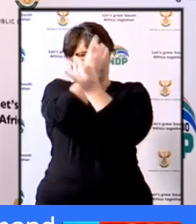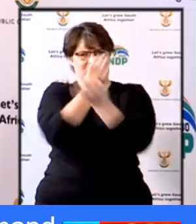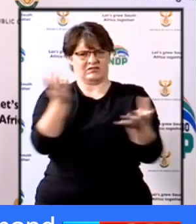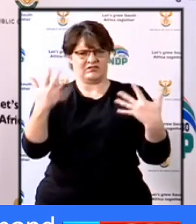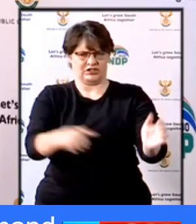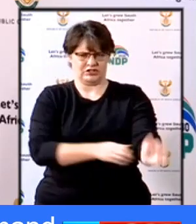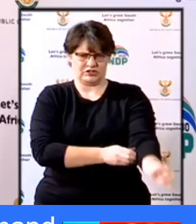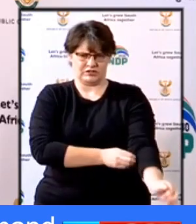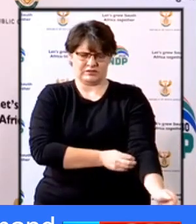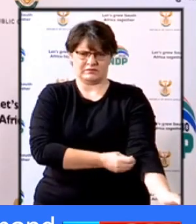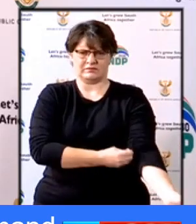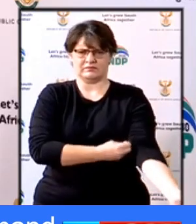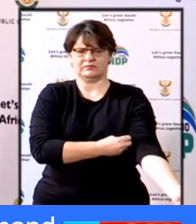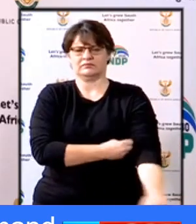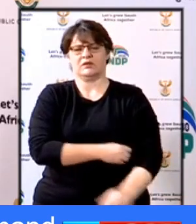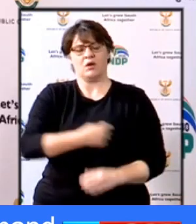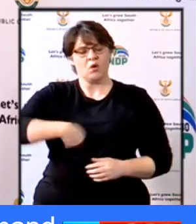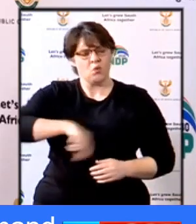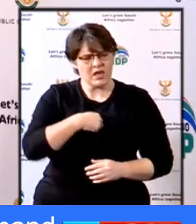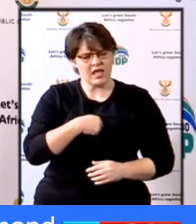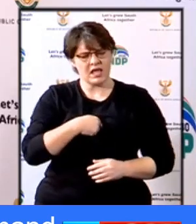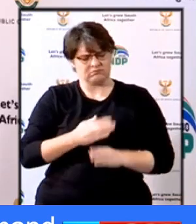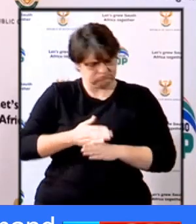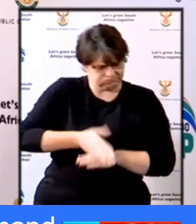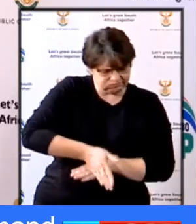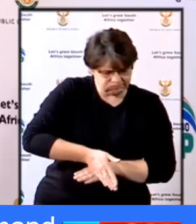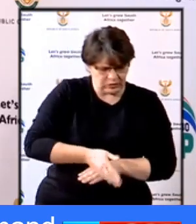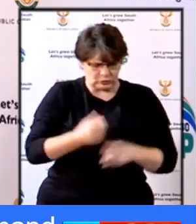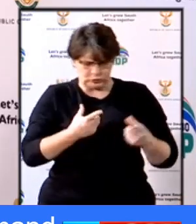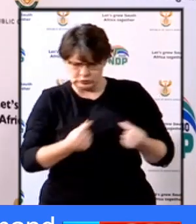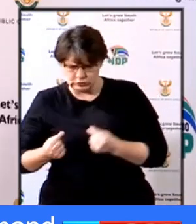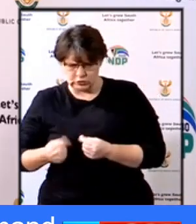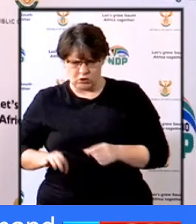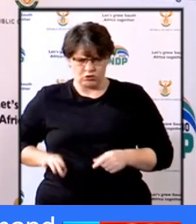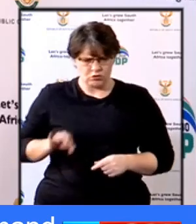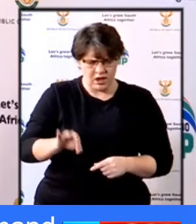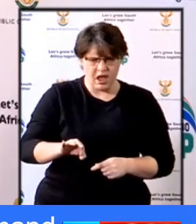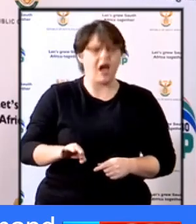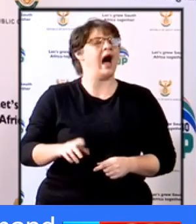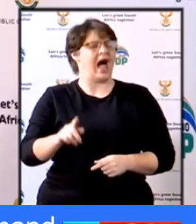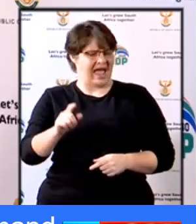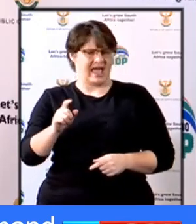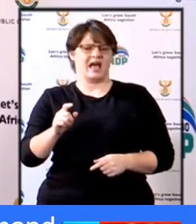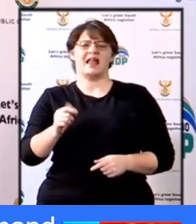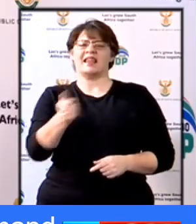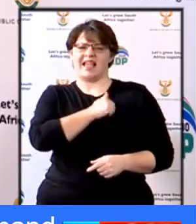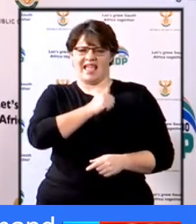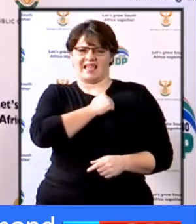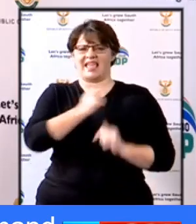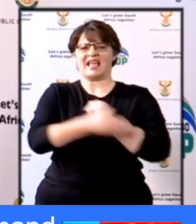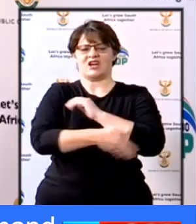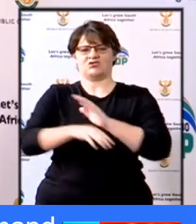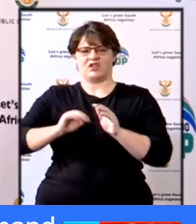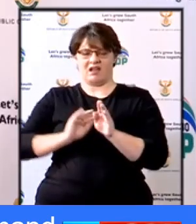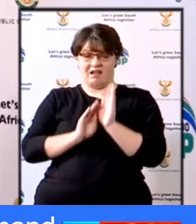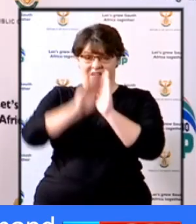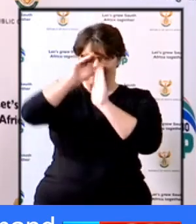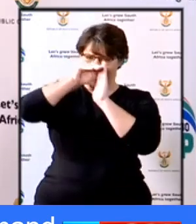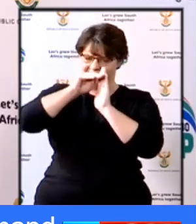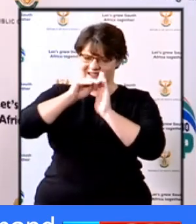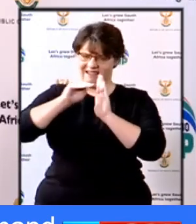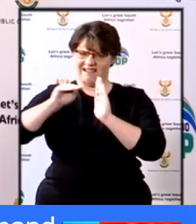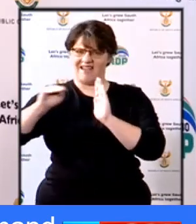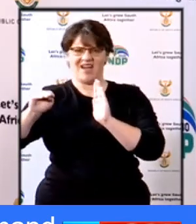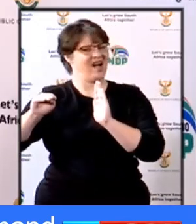Thanks to our sacrifice and contribution, we've managed to flatten the curve. But unfortunately,